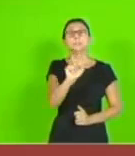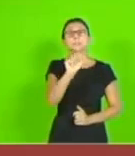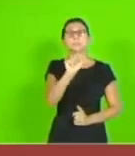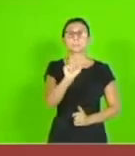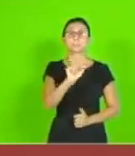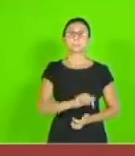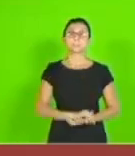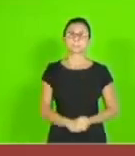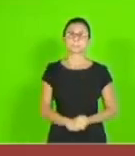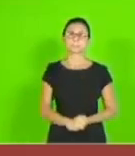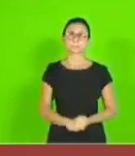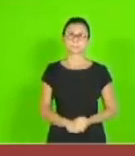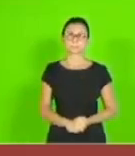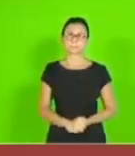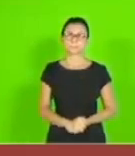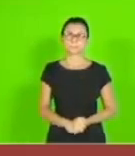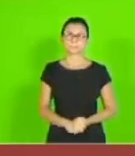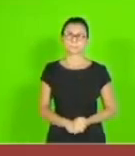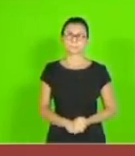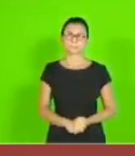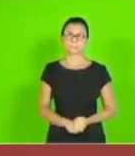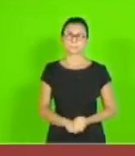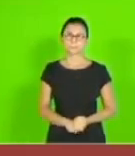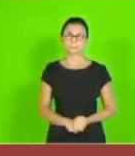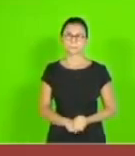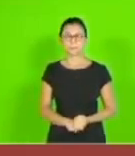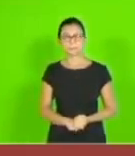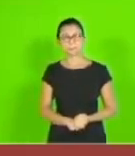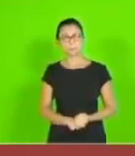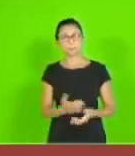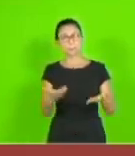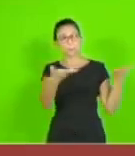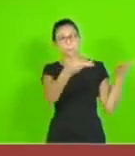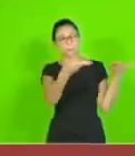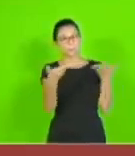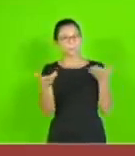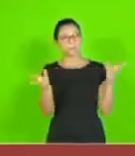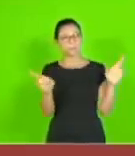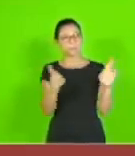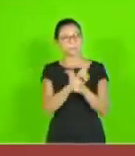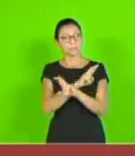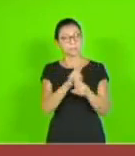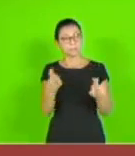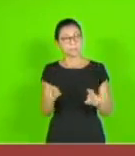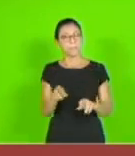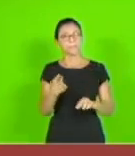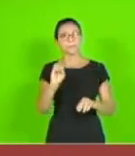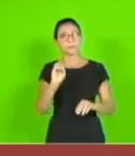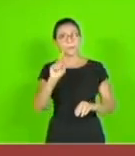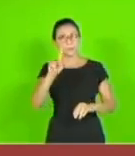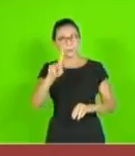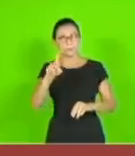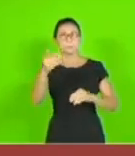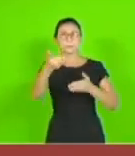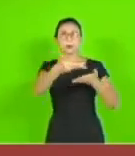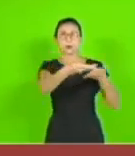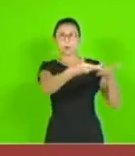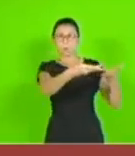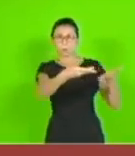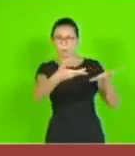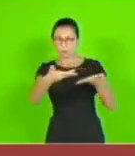to say in relation to this invitation? They were invited,